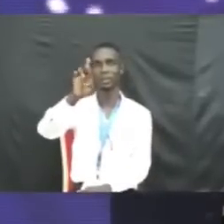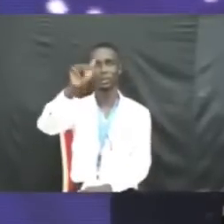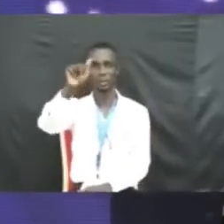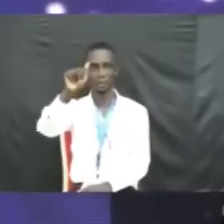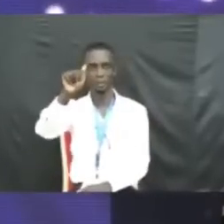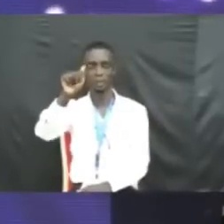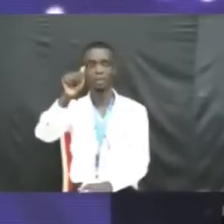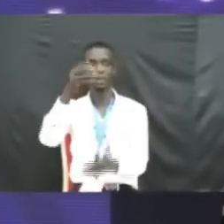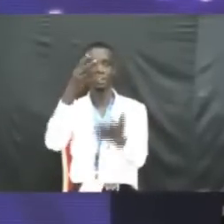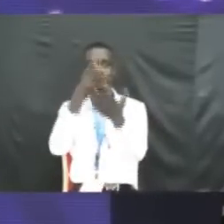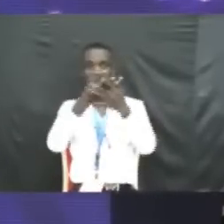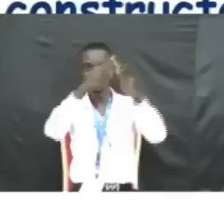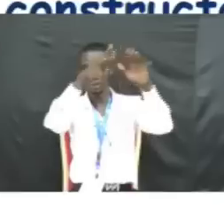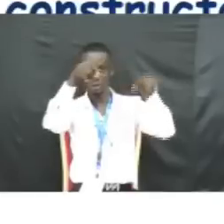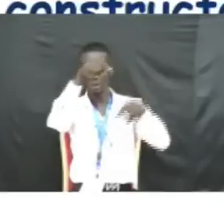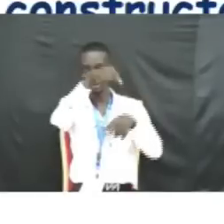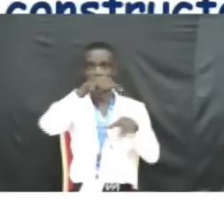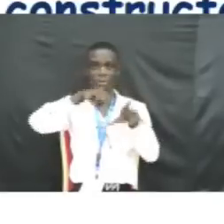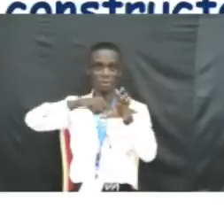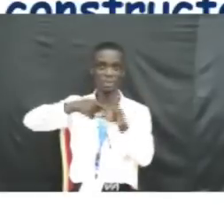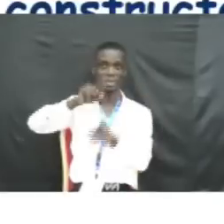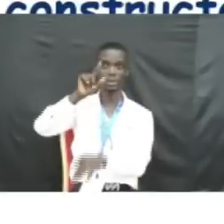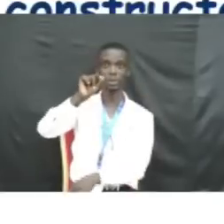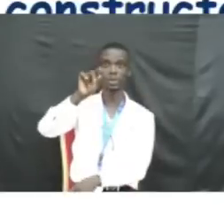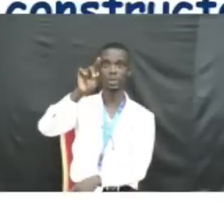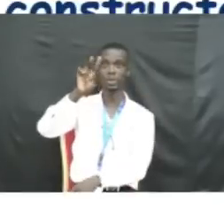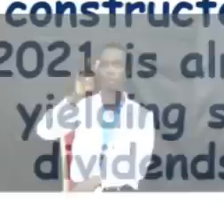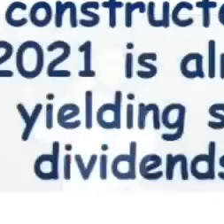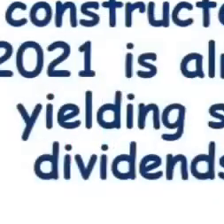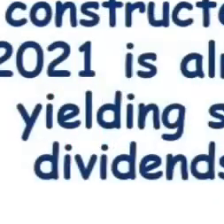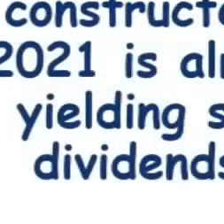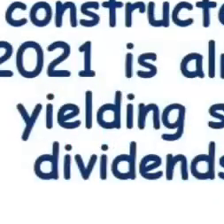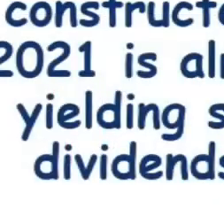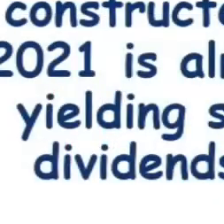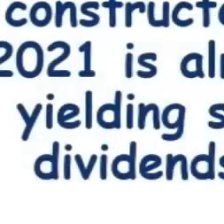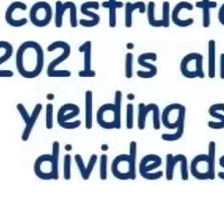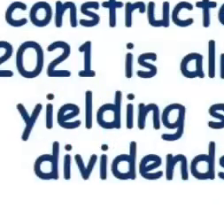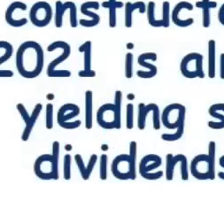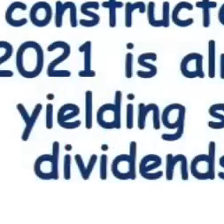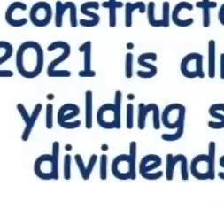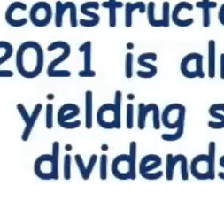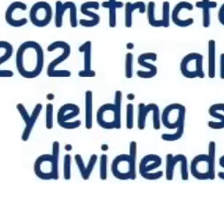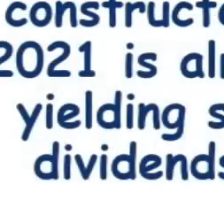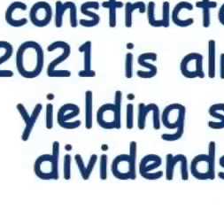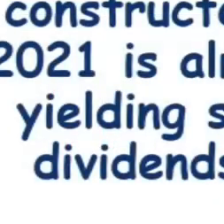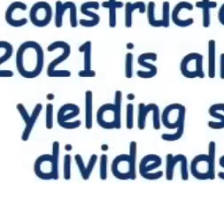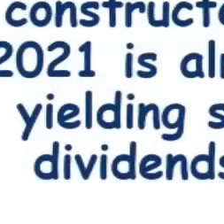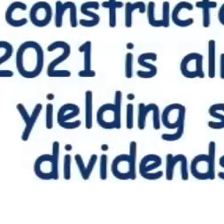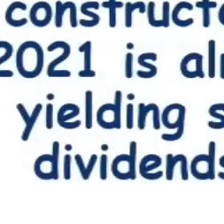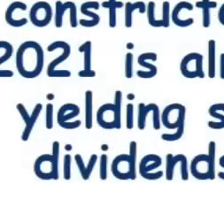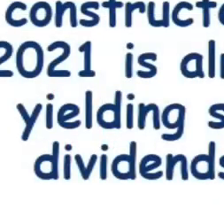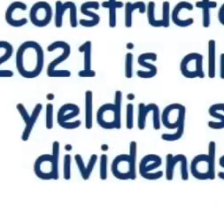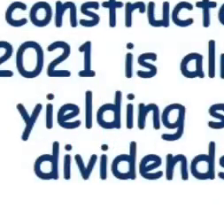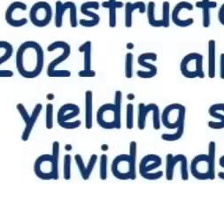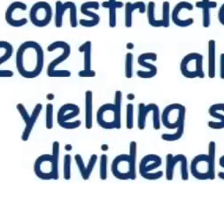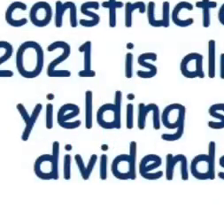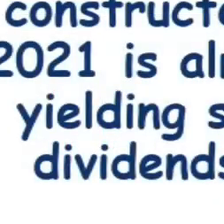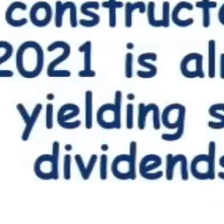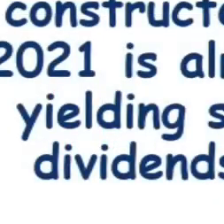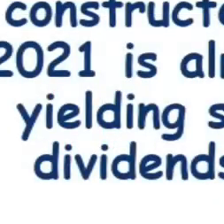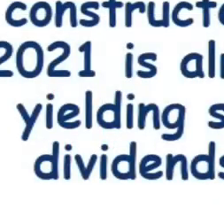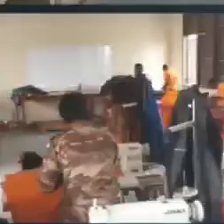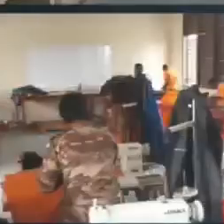2021 is already yielding some dividends. 34 inmates are receiving training in